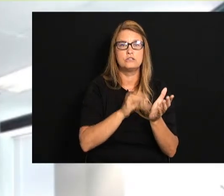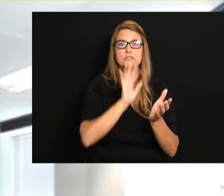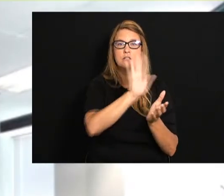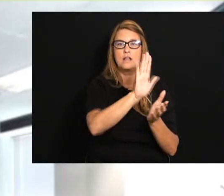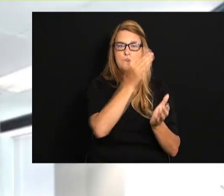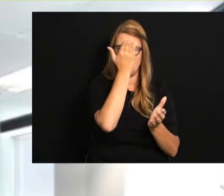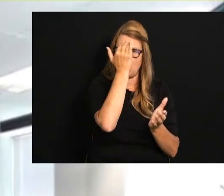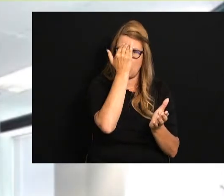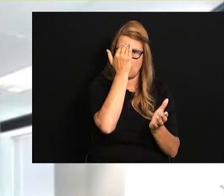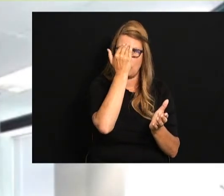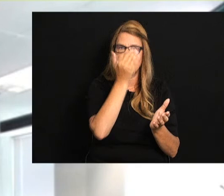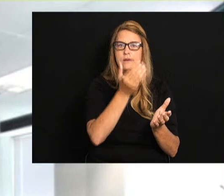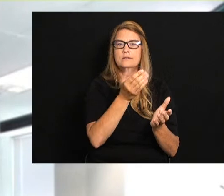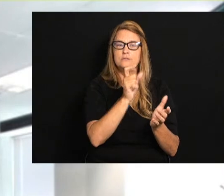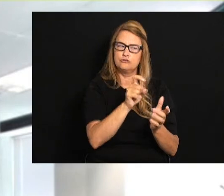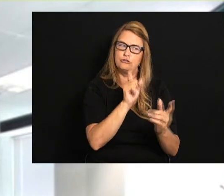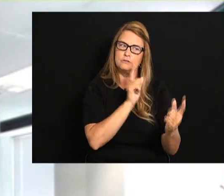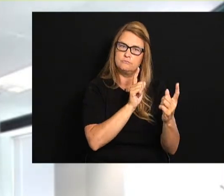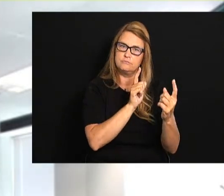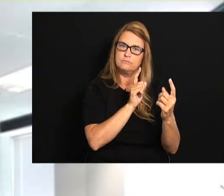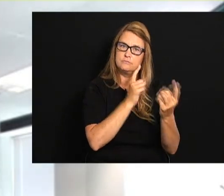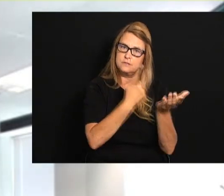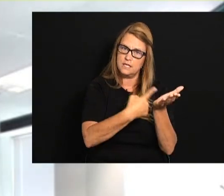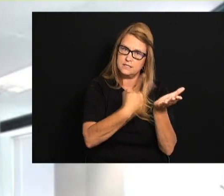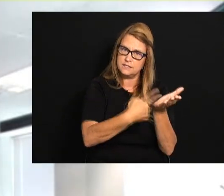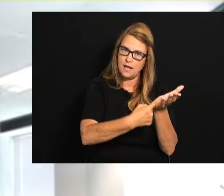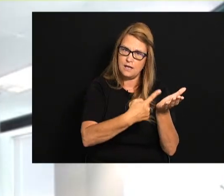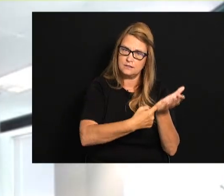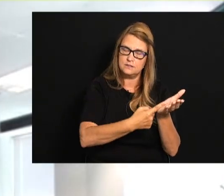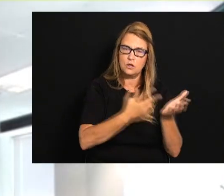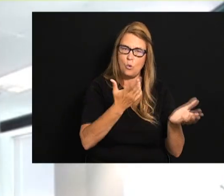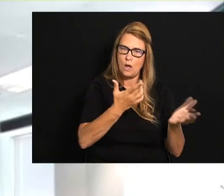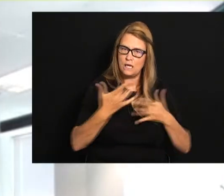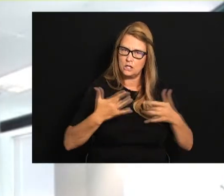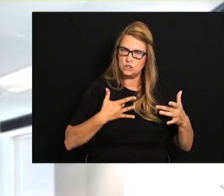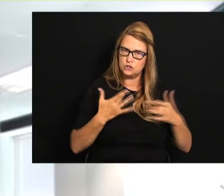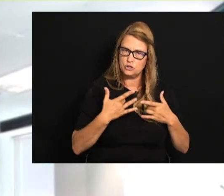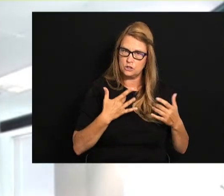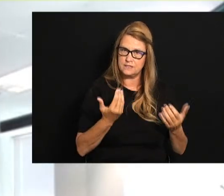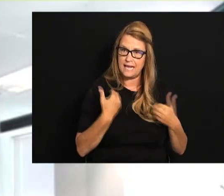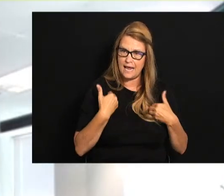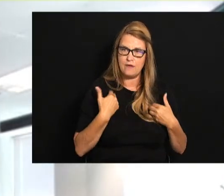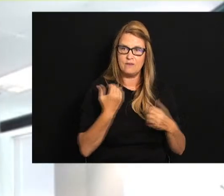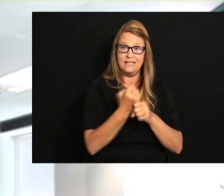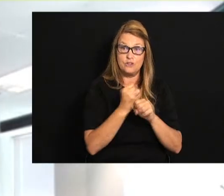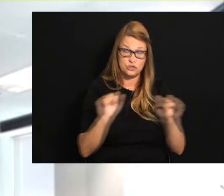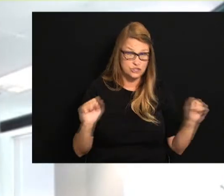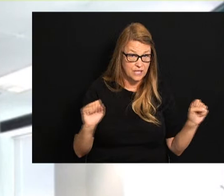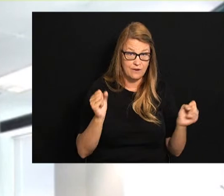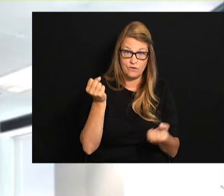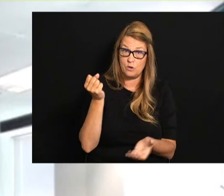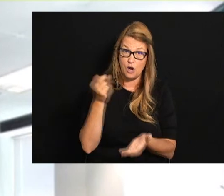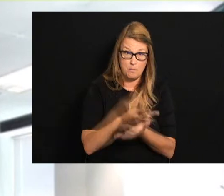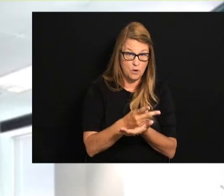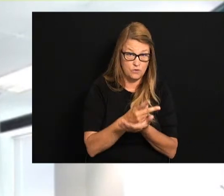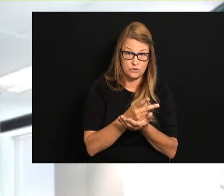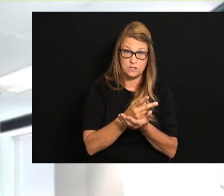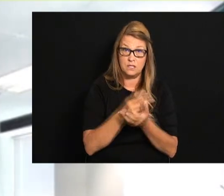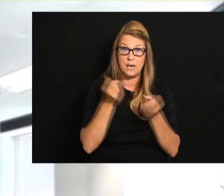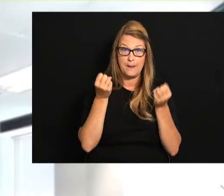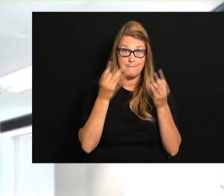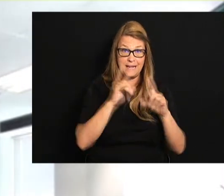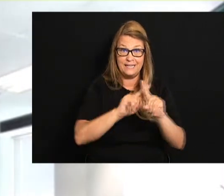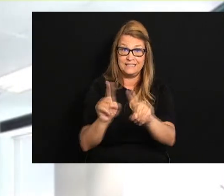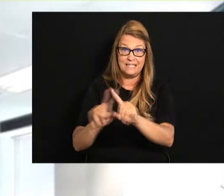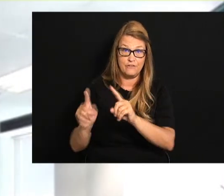providers about specific questions they might have. The vaccines are safe. They've been approved by multiple advisory